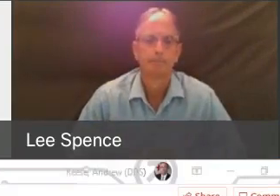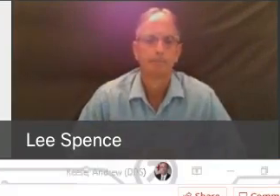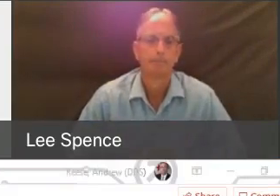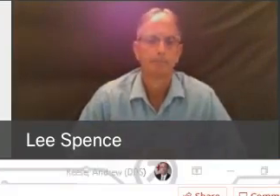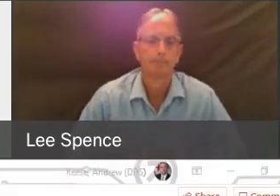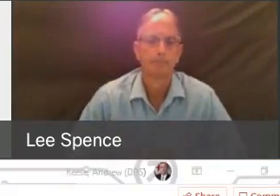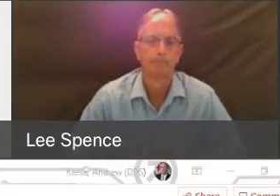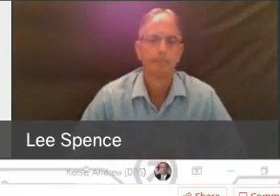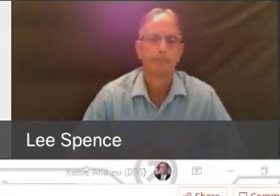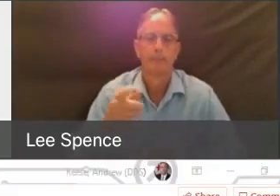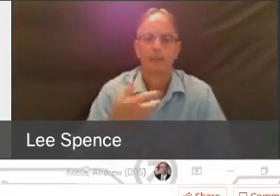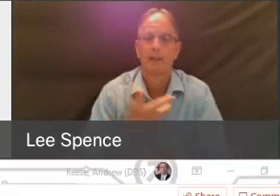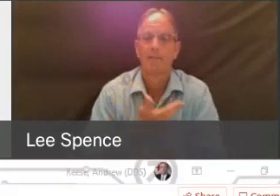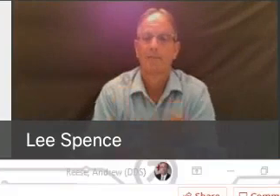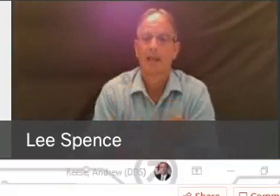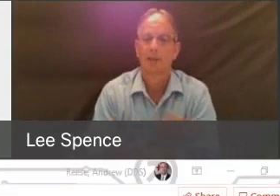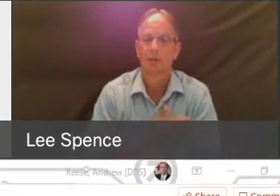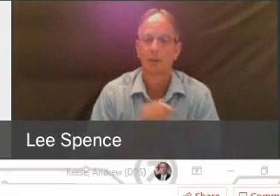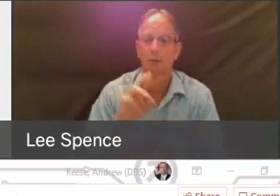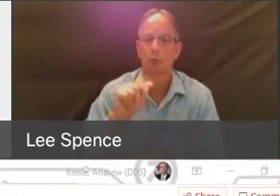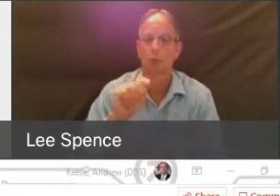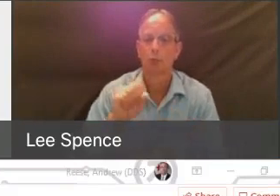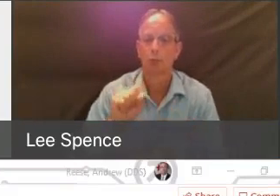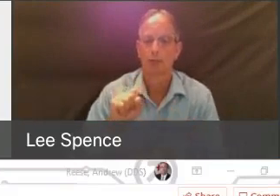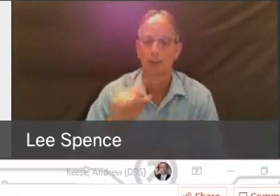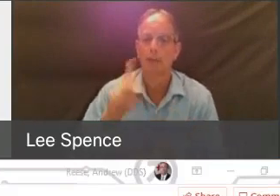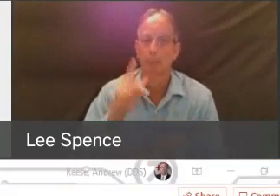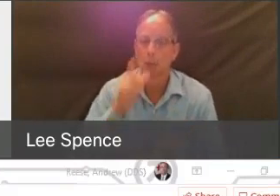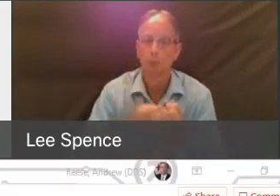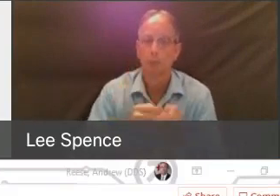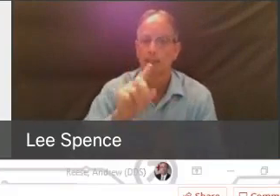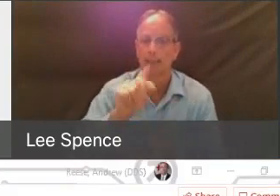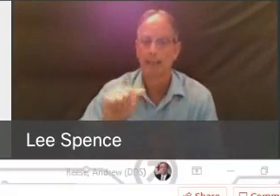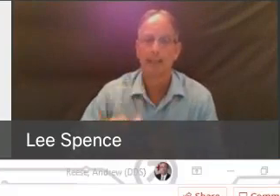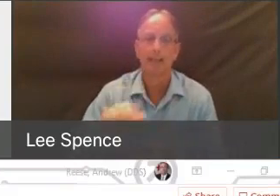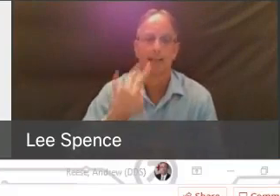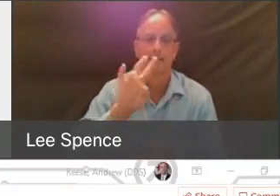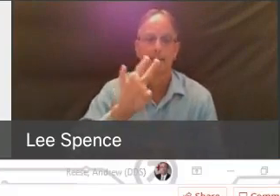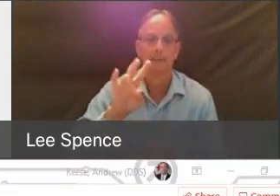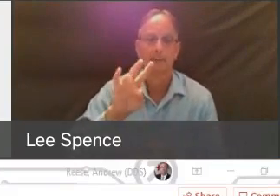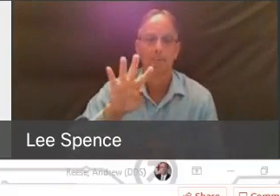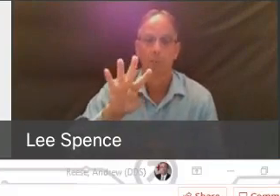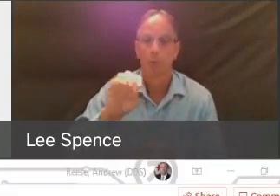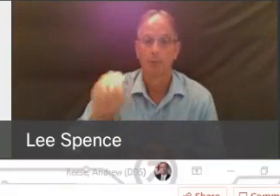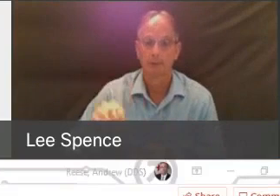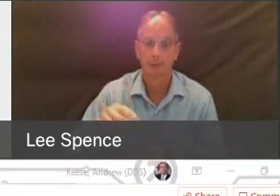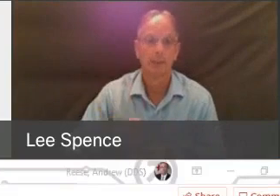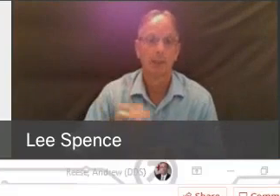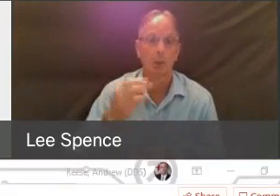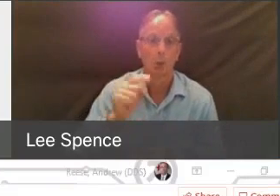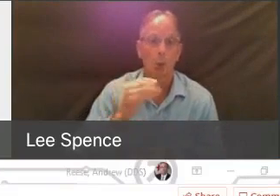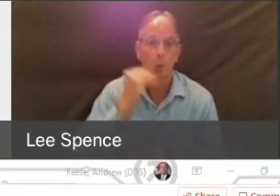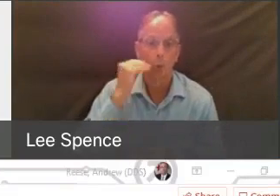The vaccination rates among the people supported by DDA, it's at 74%. Within host homes, it's